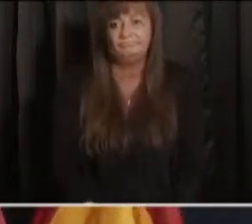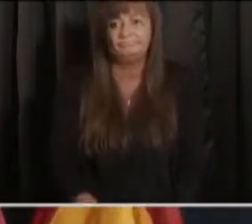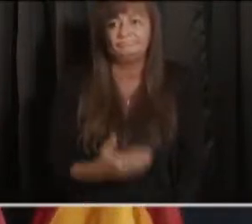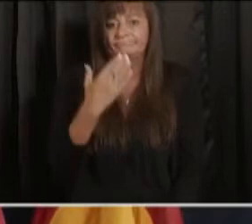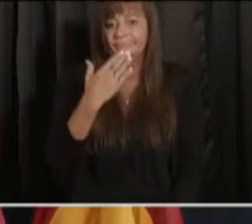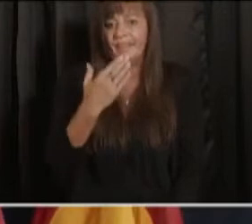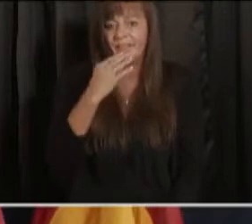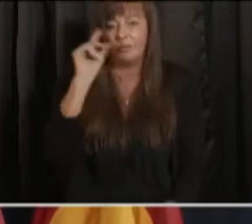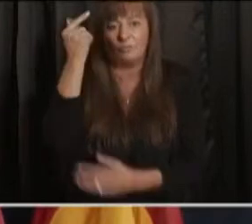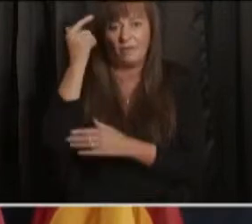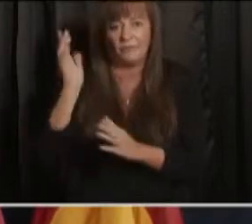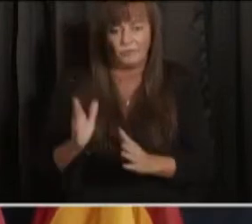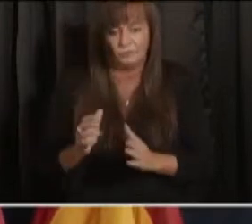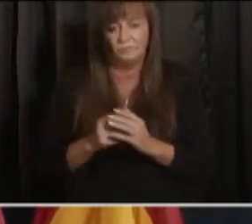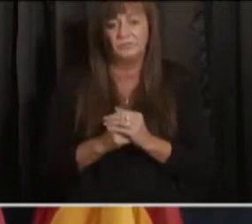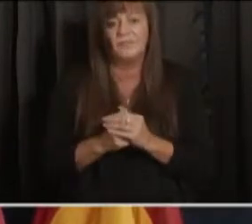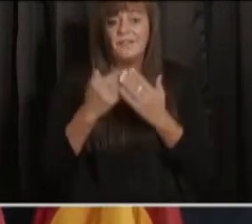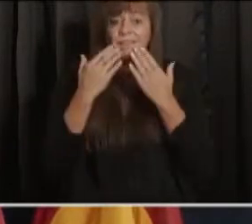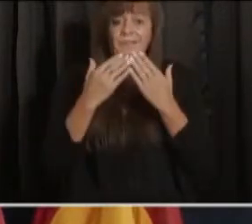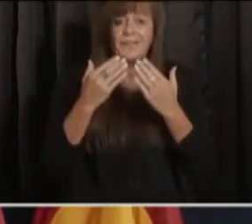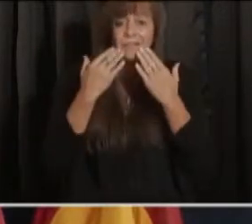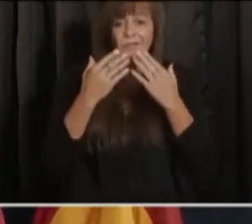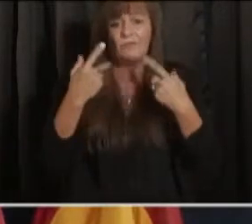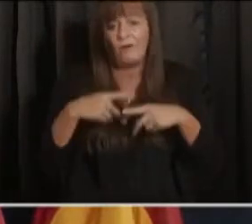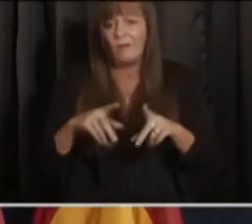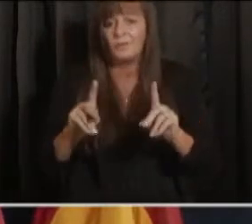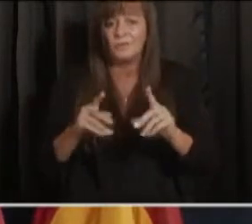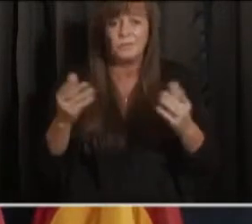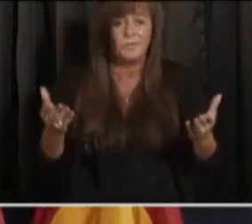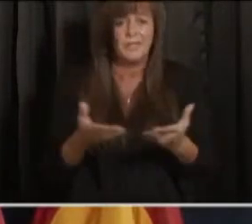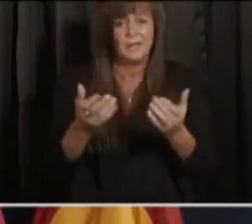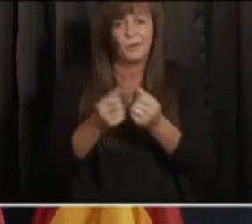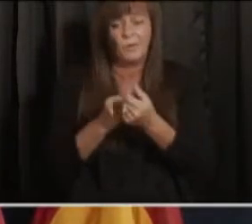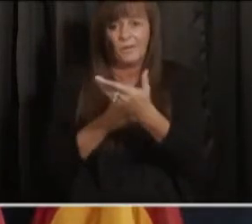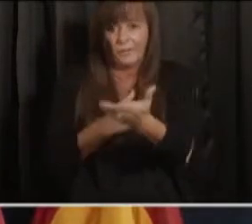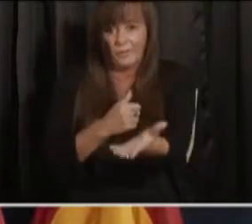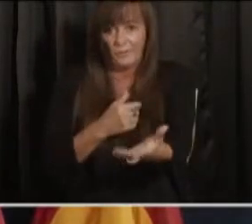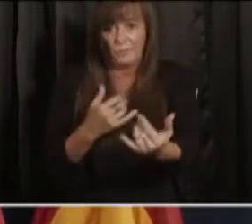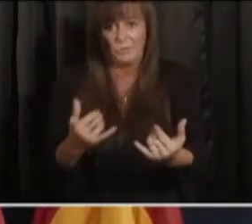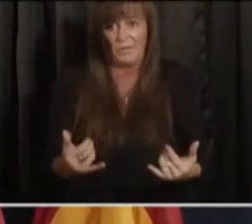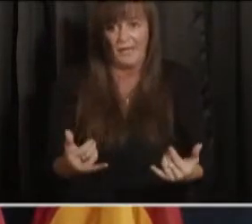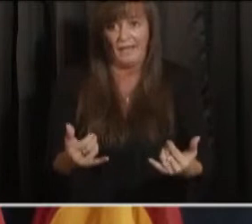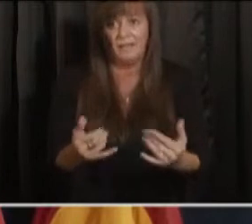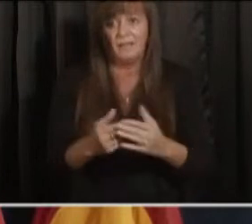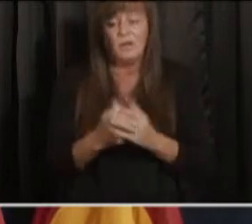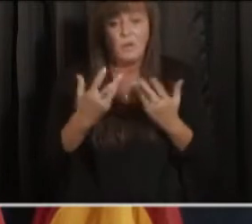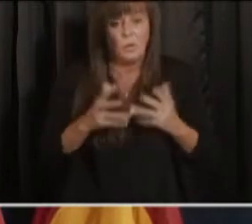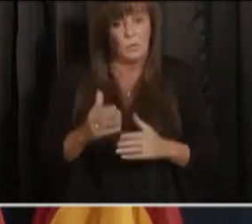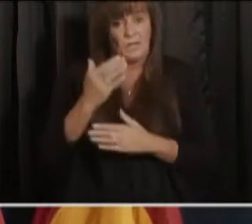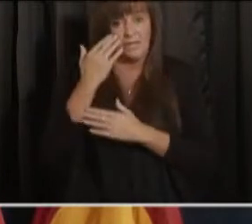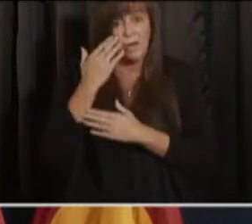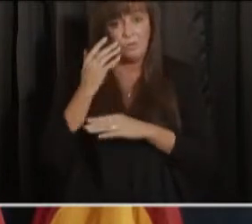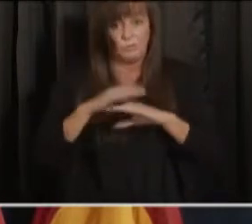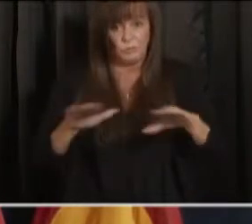Thank you, Governor. Thank you all for this opportunity to be here with you today. As you all know, Children's